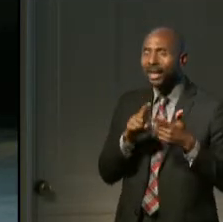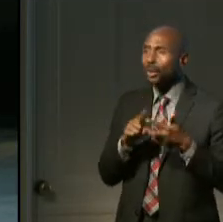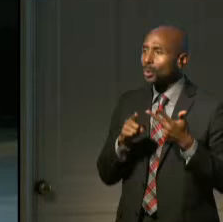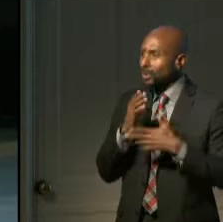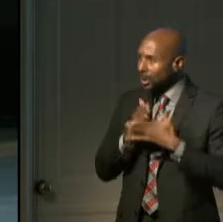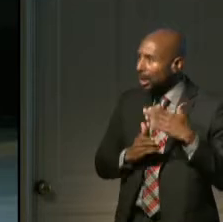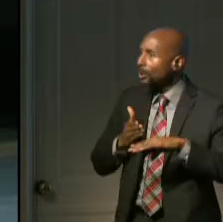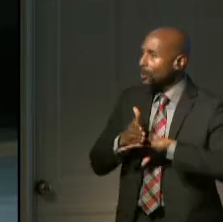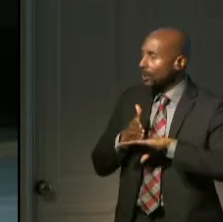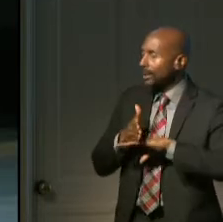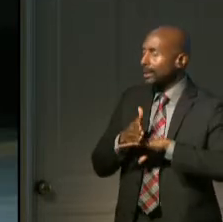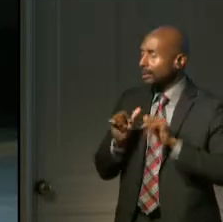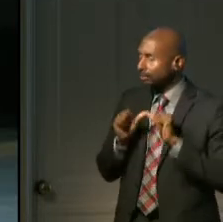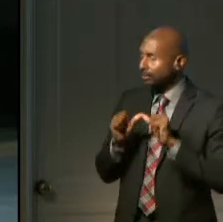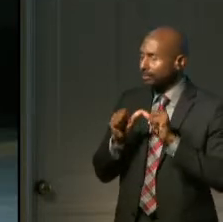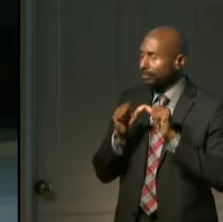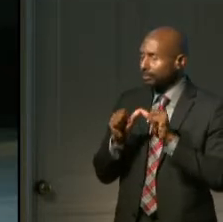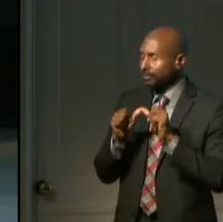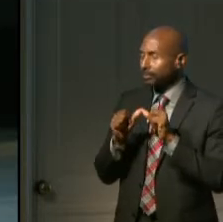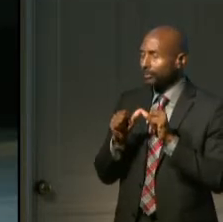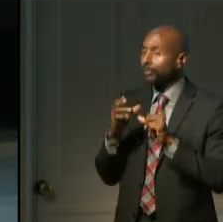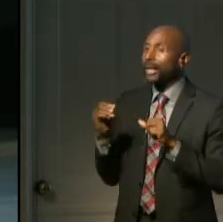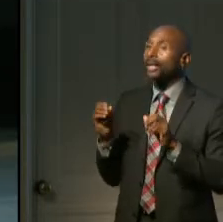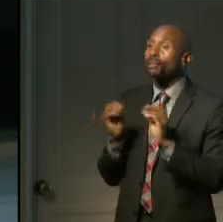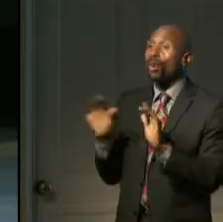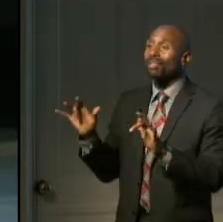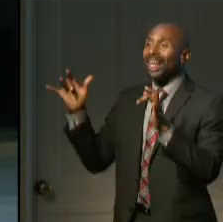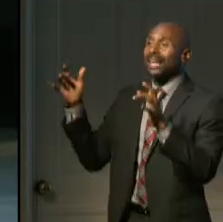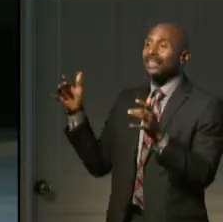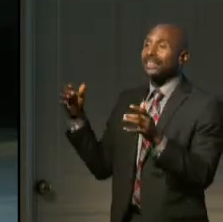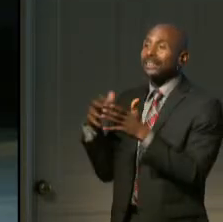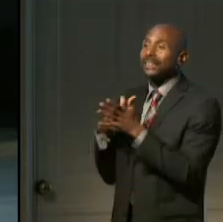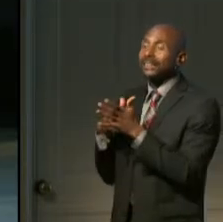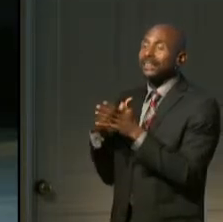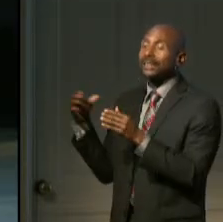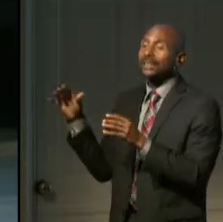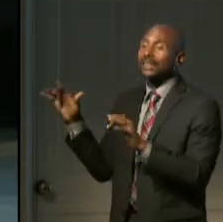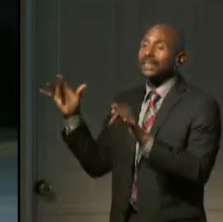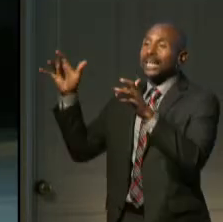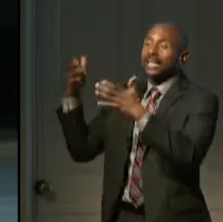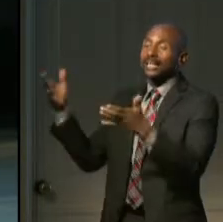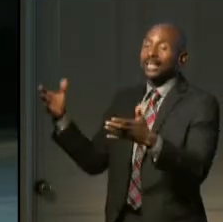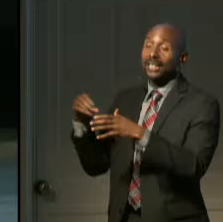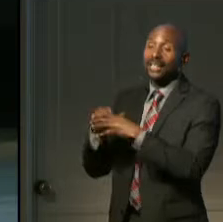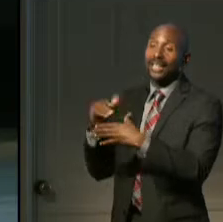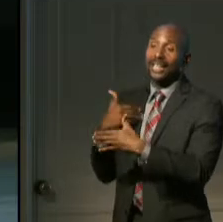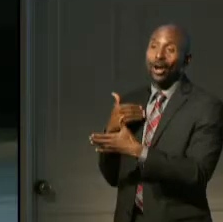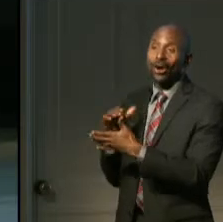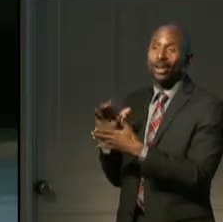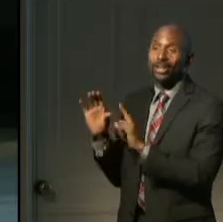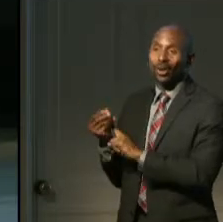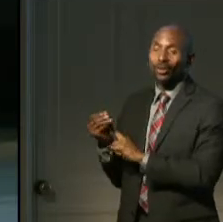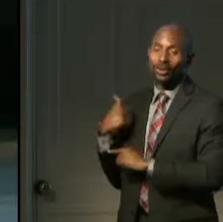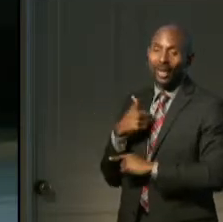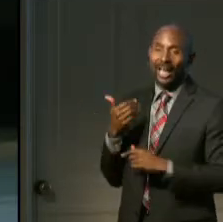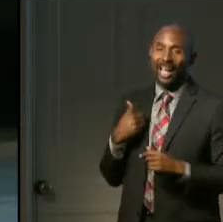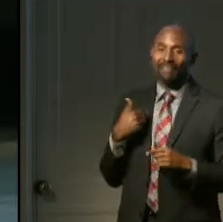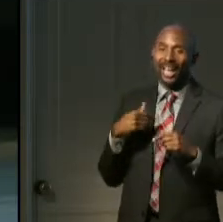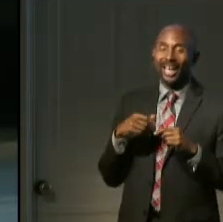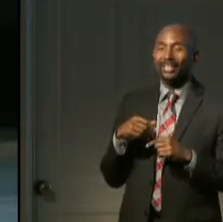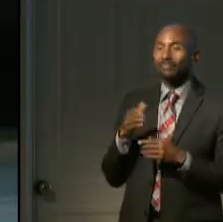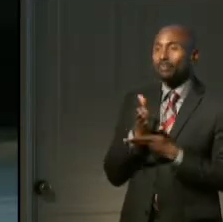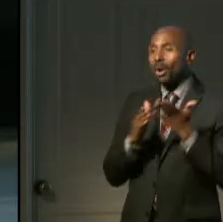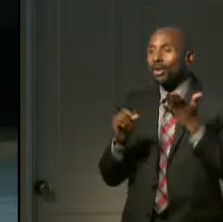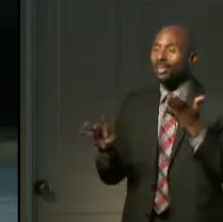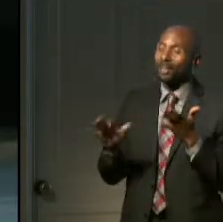wood. And the more ephemeral parts of our culture, we have scraps of paper and scraps of fabric and pieces of